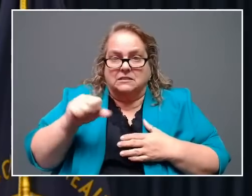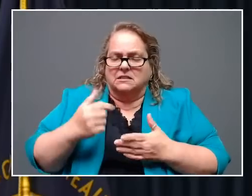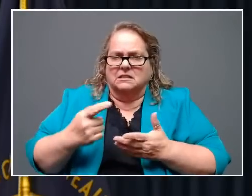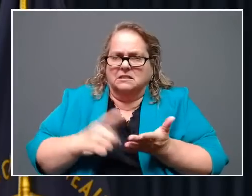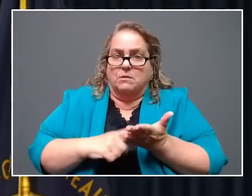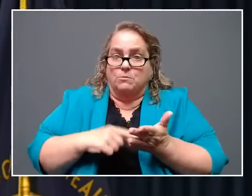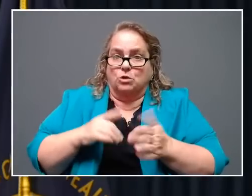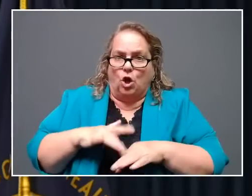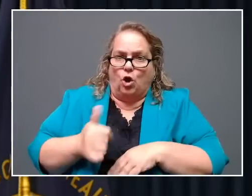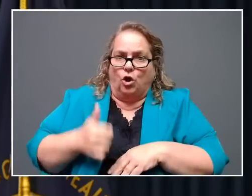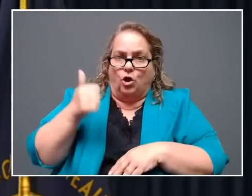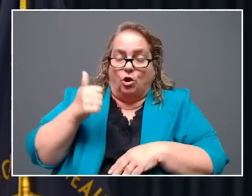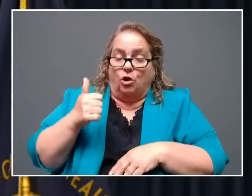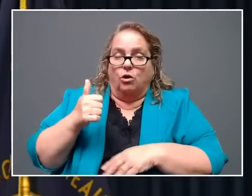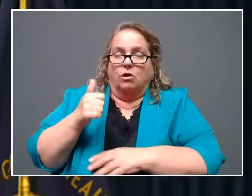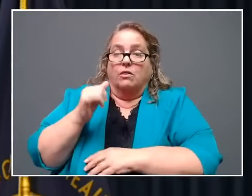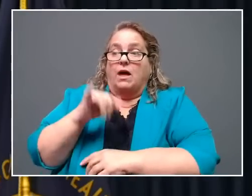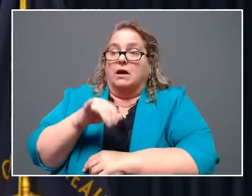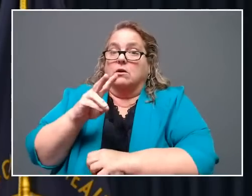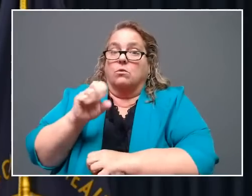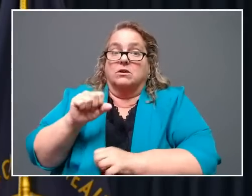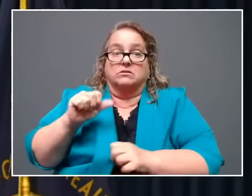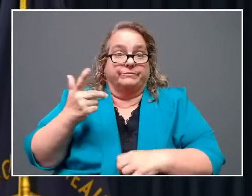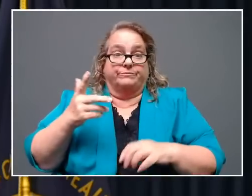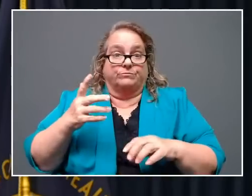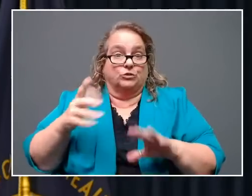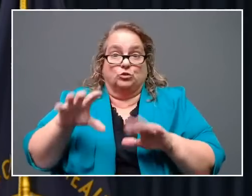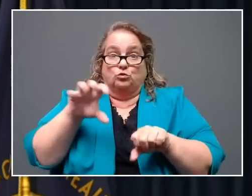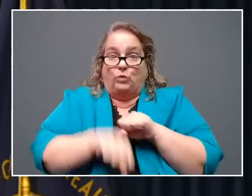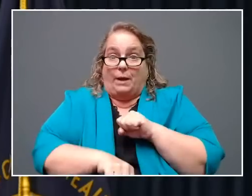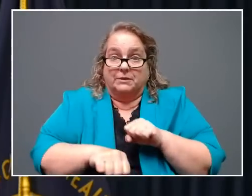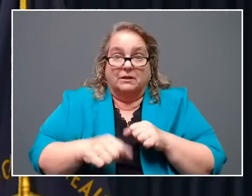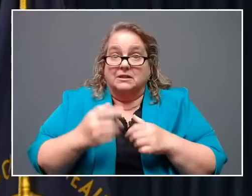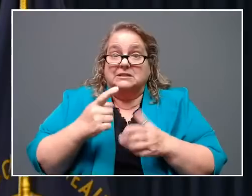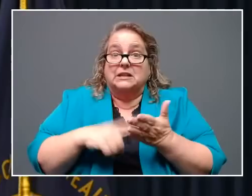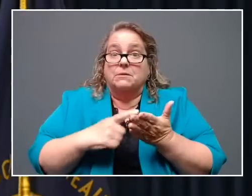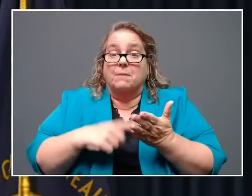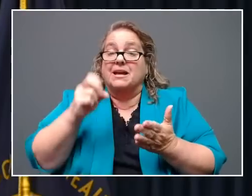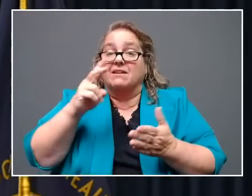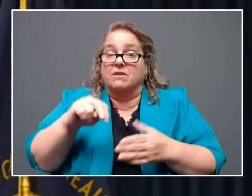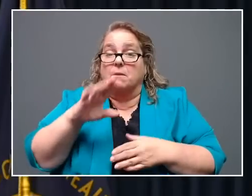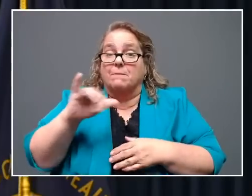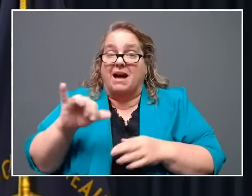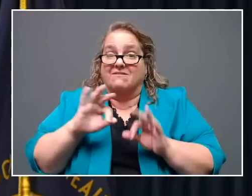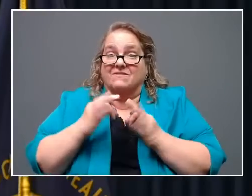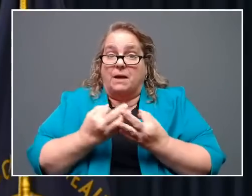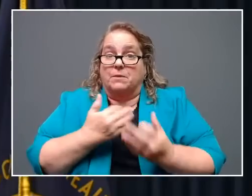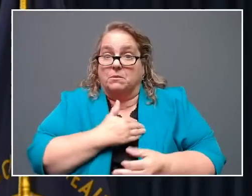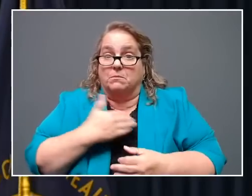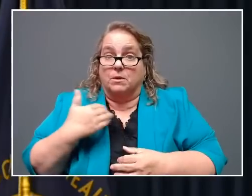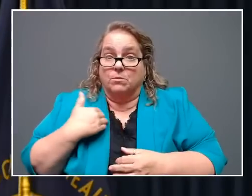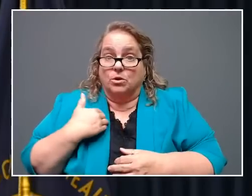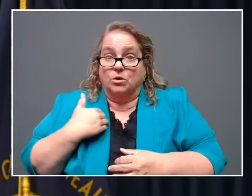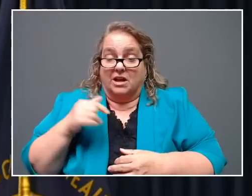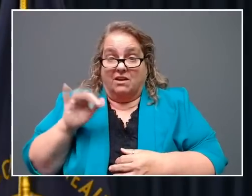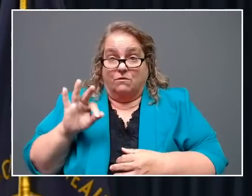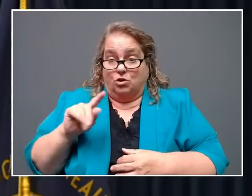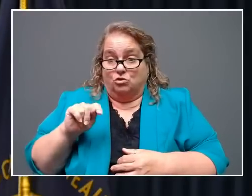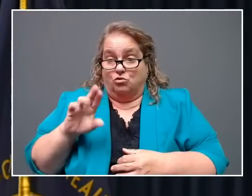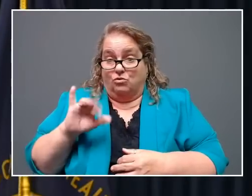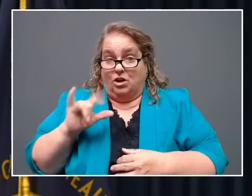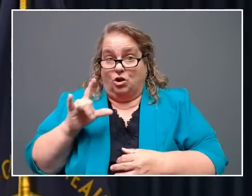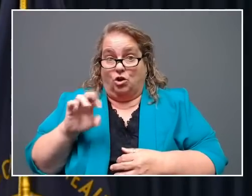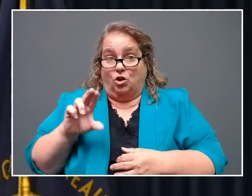had been violated, sometimes even by family members. And if the trigger law goes into or stays in effect, they will have 0 options, and that's